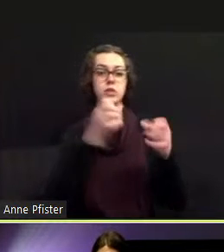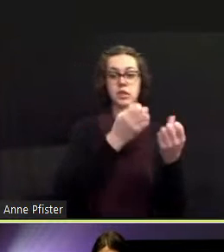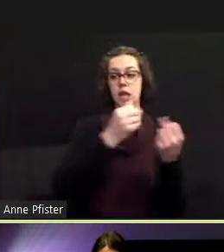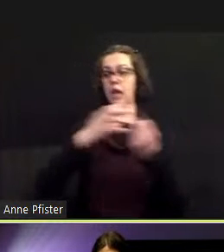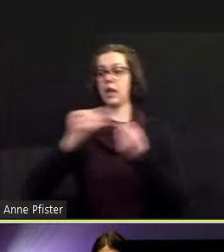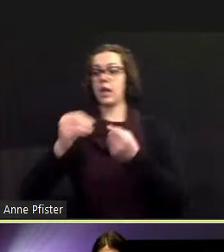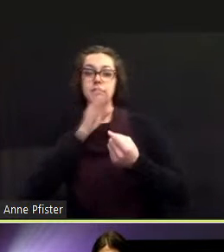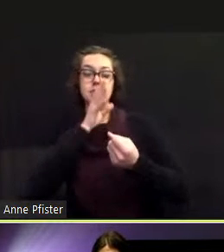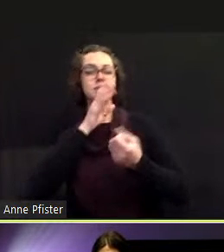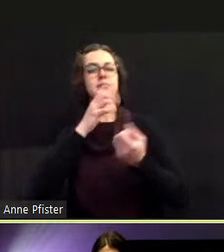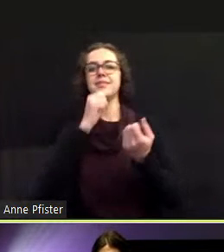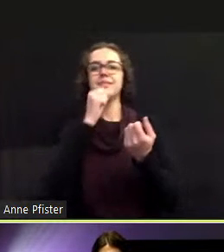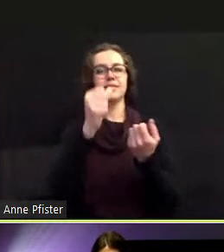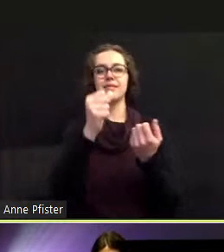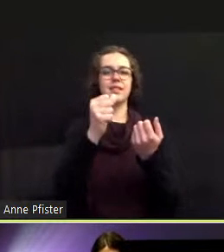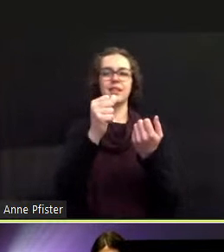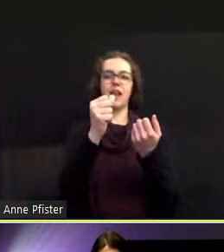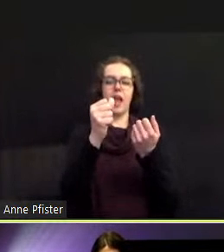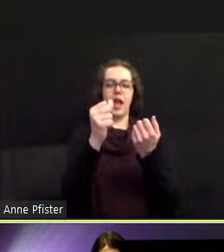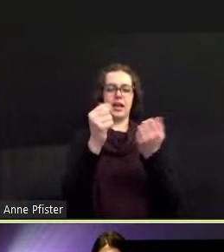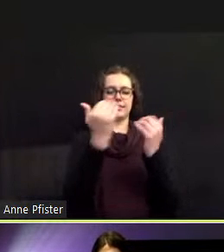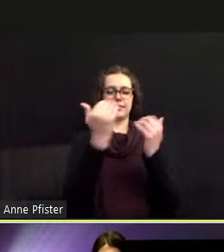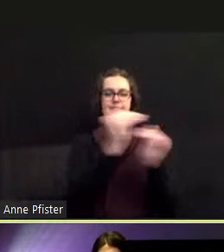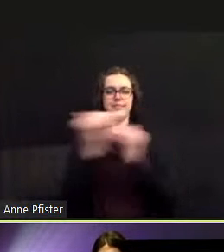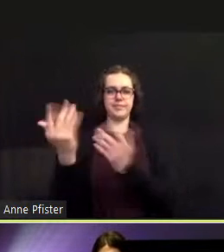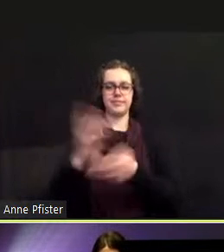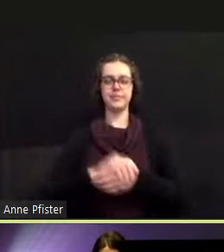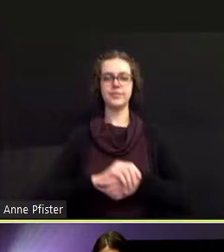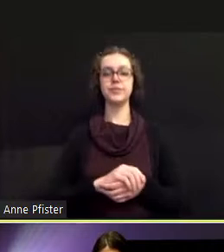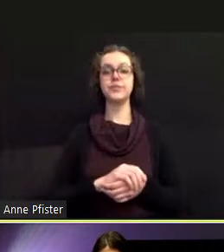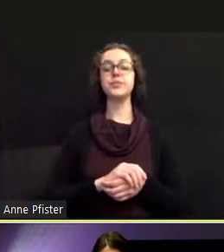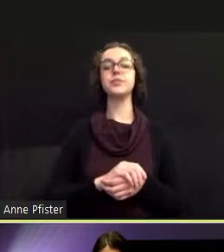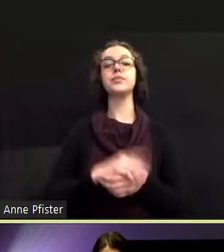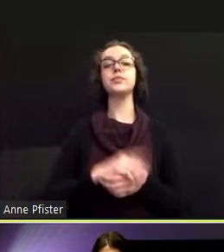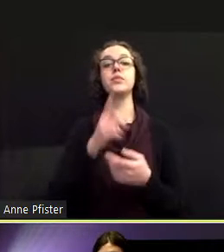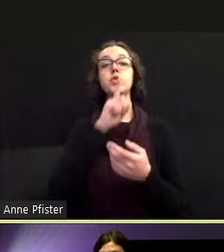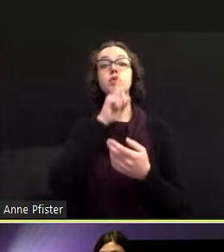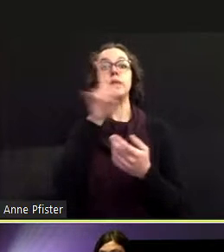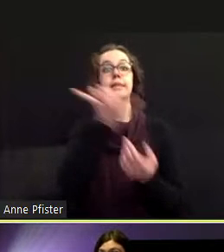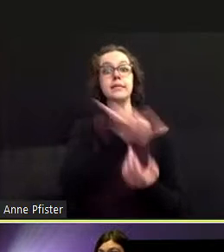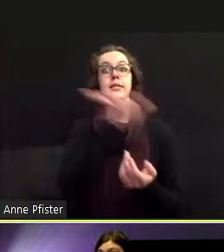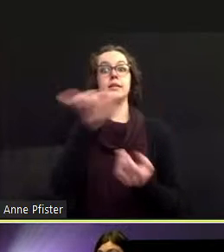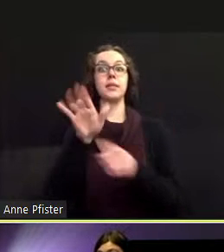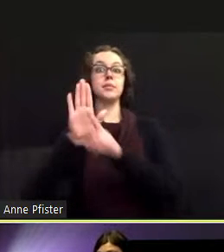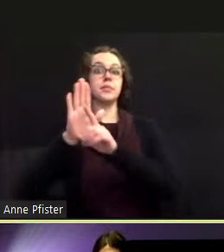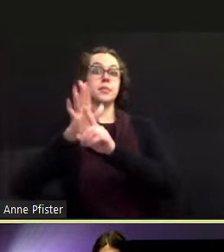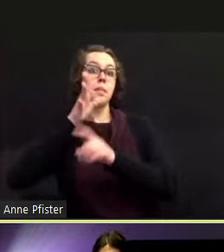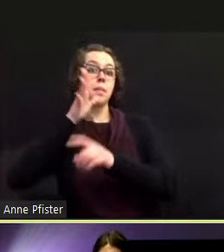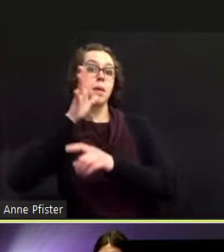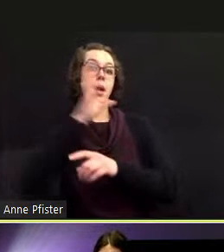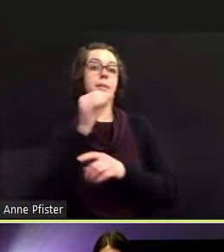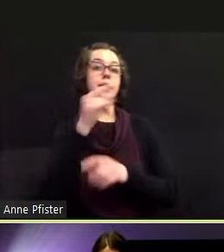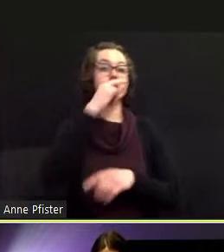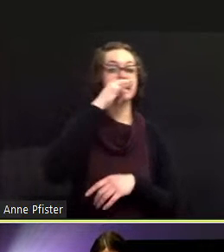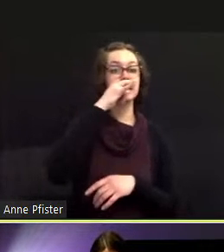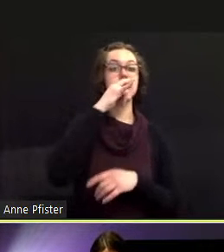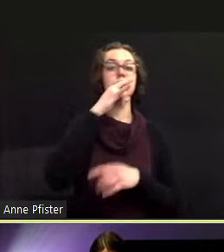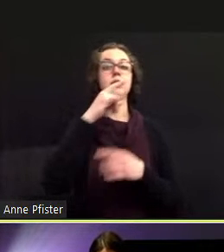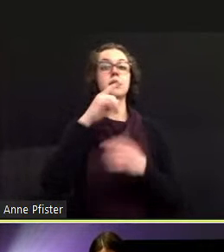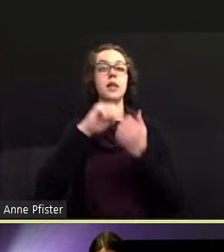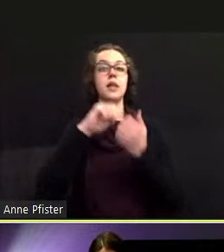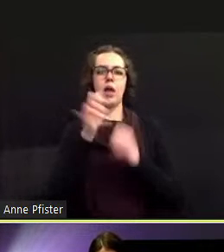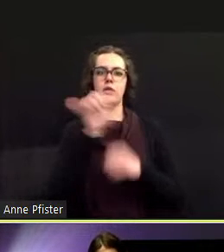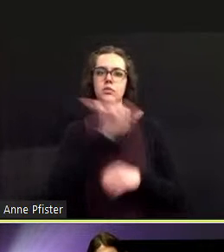same time, the text she provides to frame the clips stress the sensory asymmetry between herself and her child, which Emily had responded to in using the sign for orange.